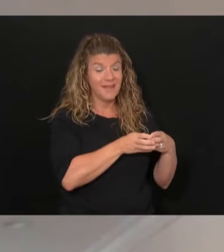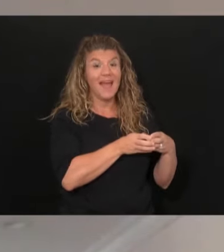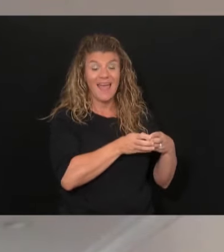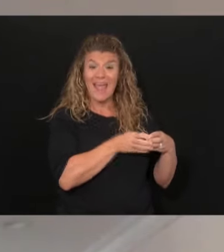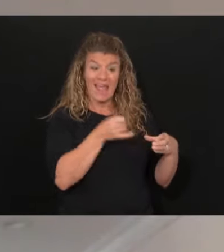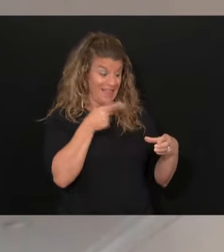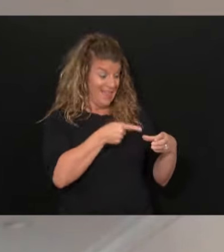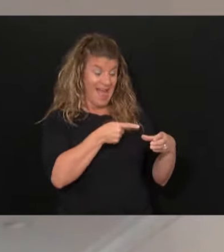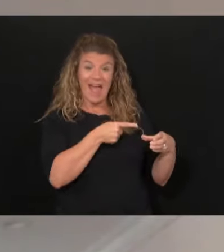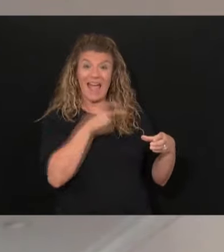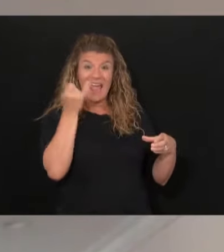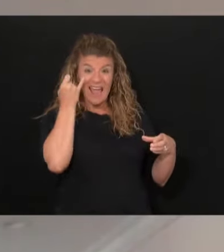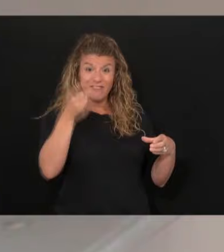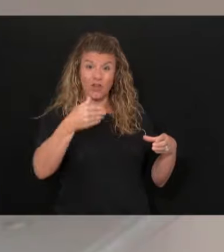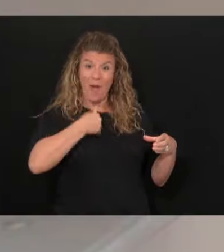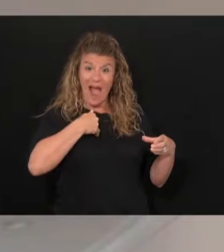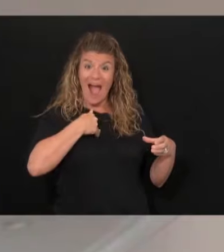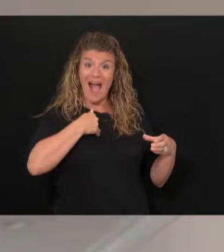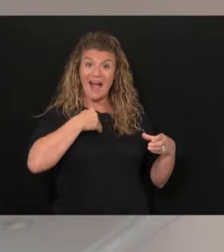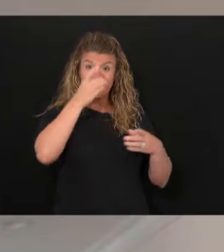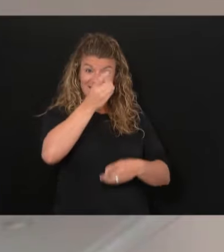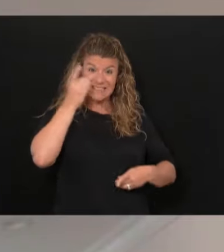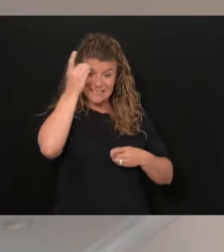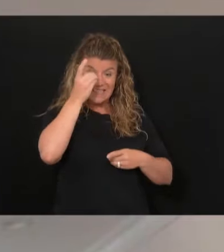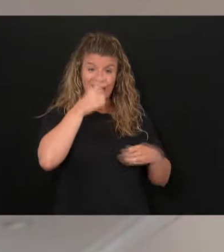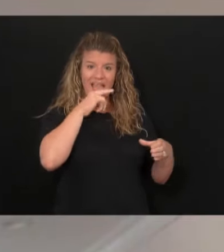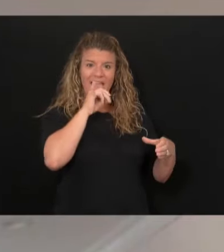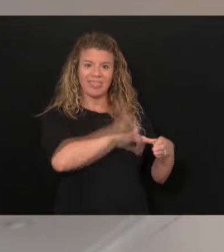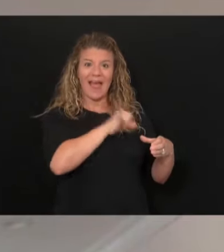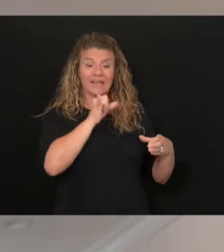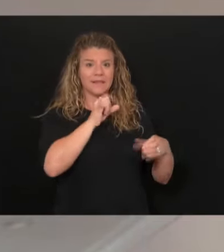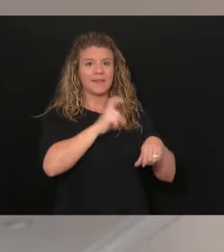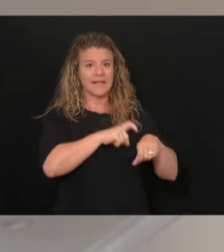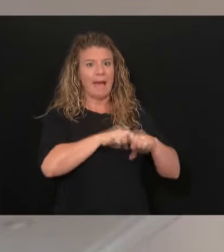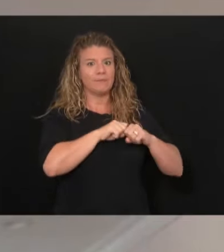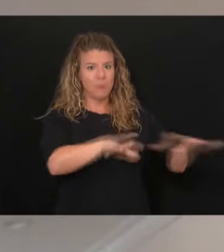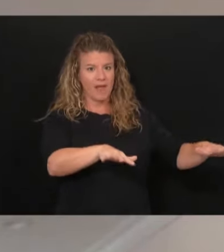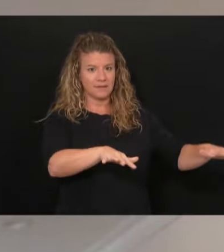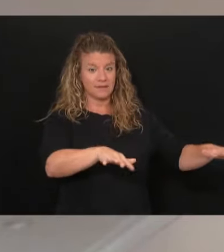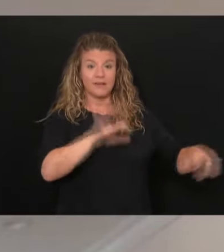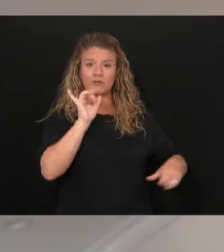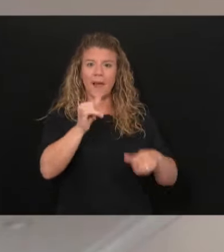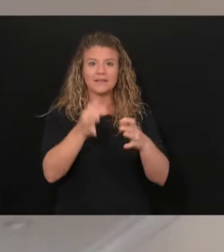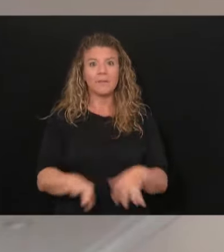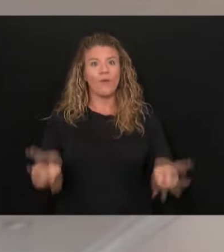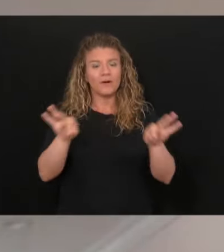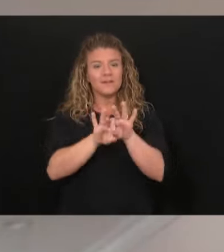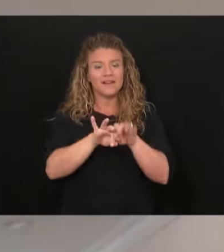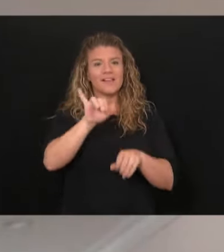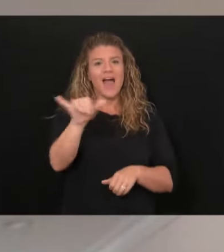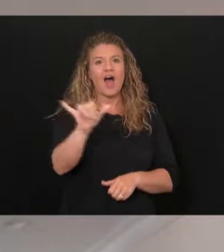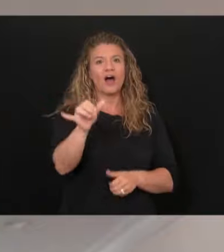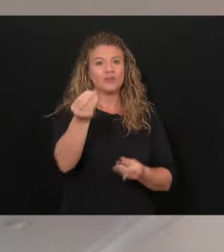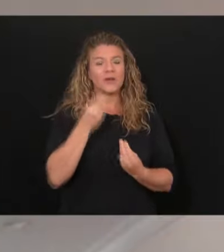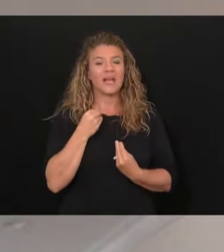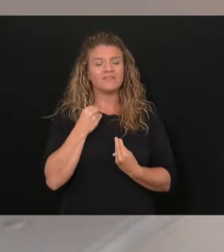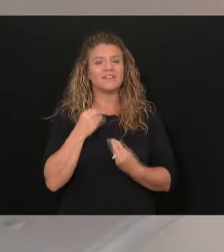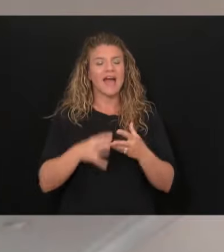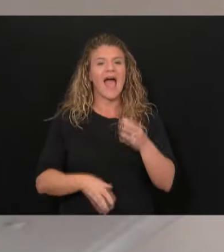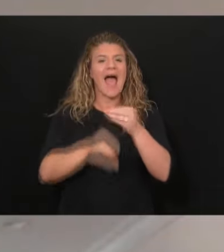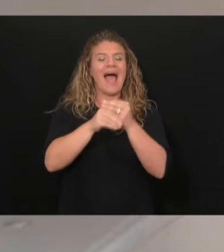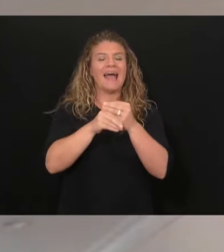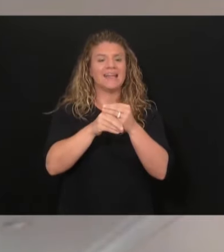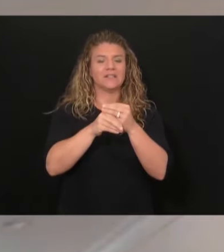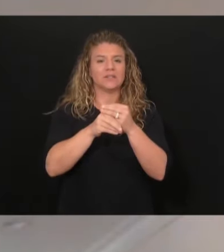with COVID-19, that you can spread to other people. And that's really important. It also gives us reason to want to